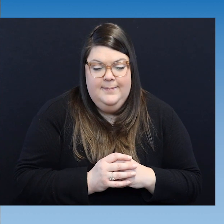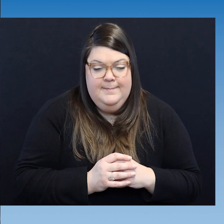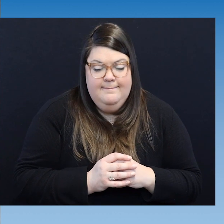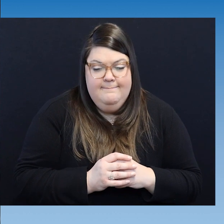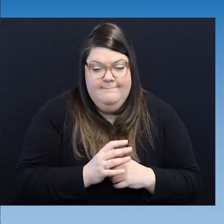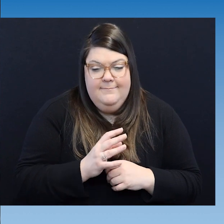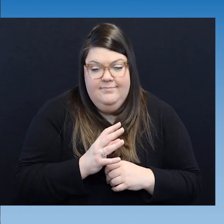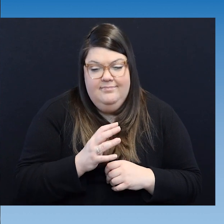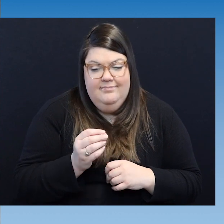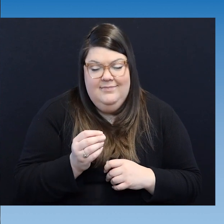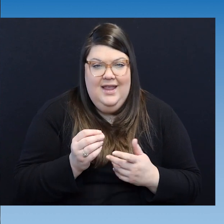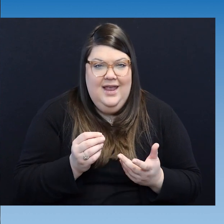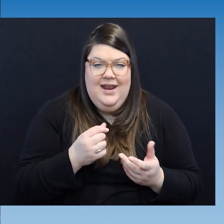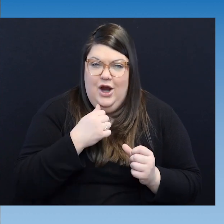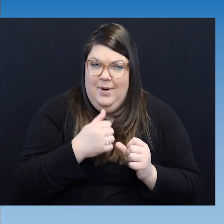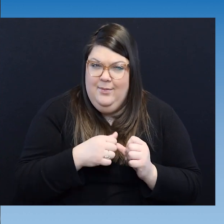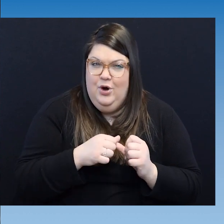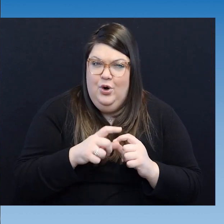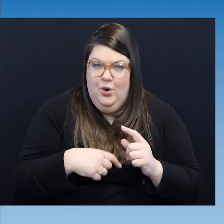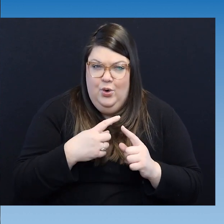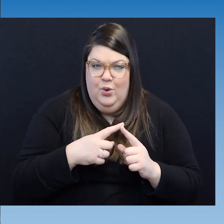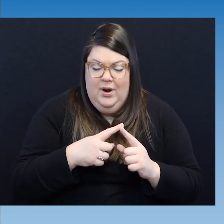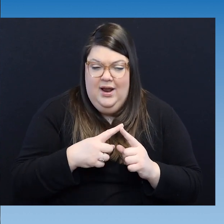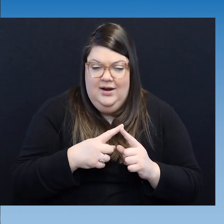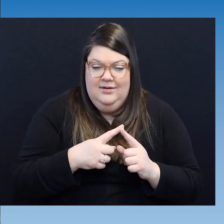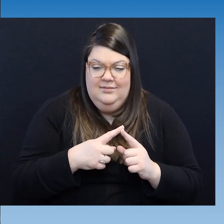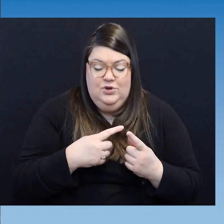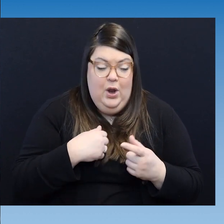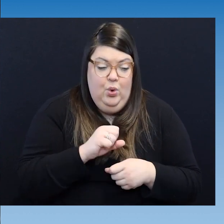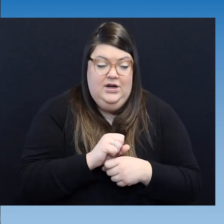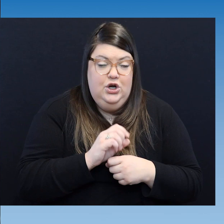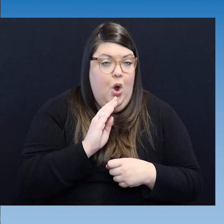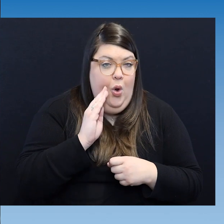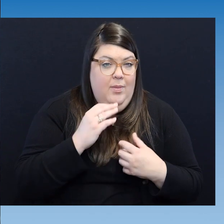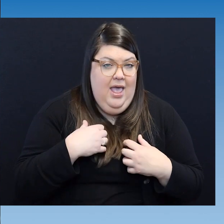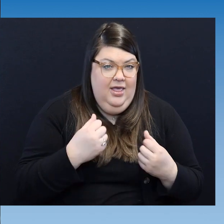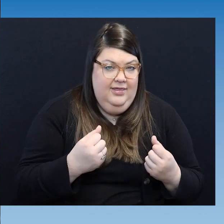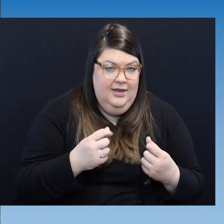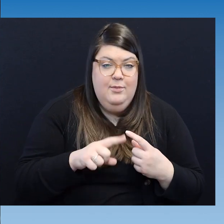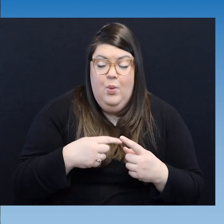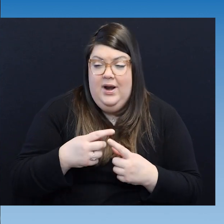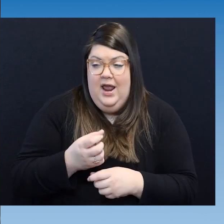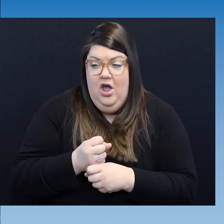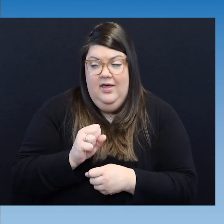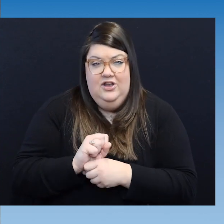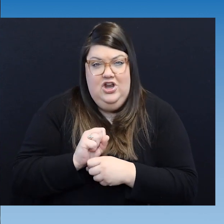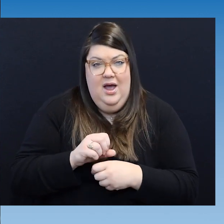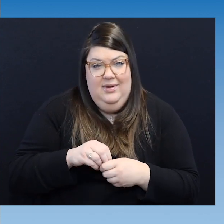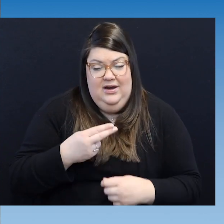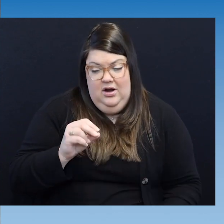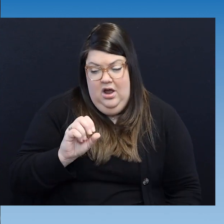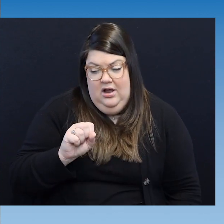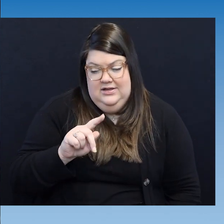And I remember when I got I worked in home health, but when I got the job at hospice, I thought